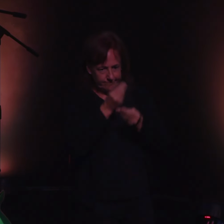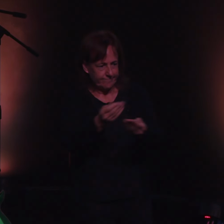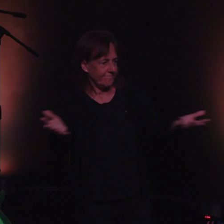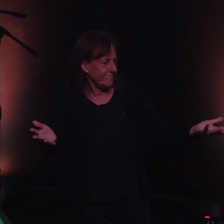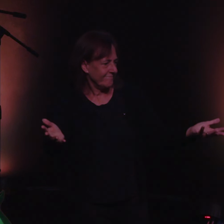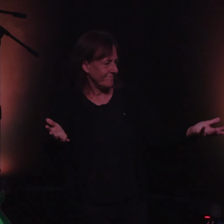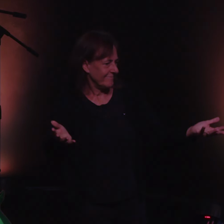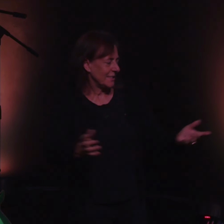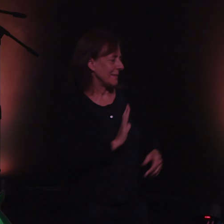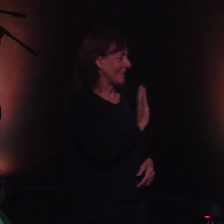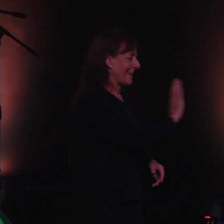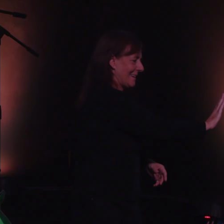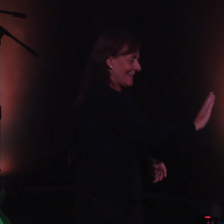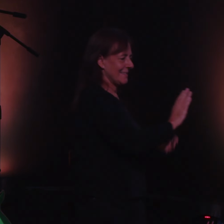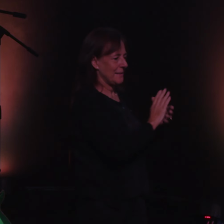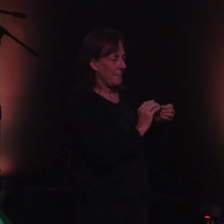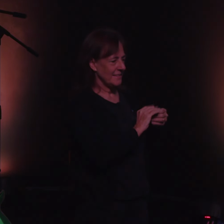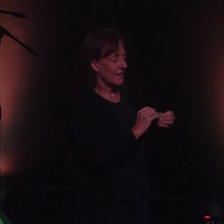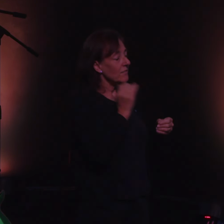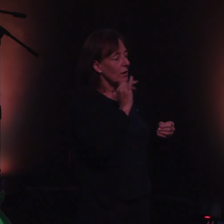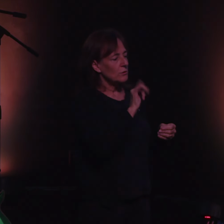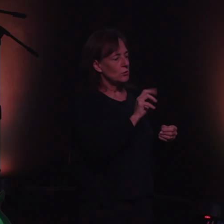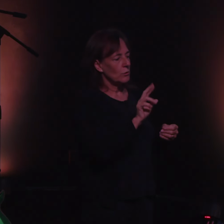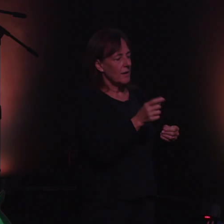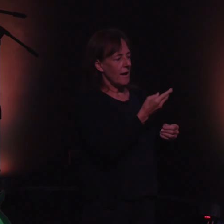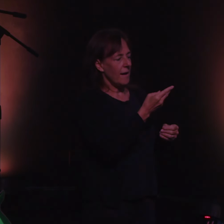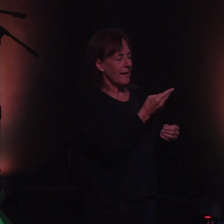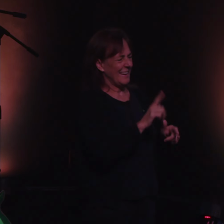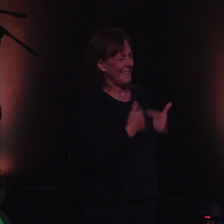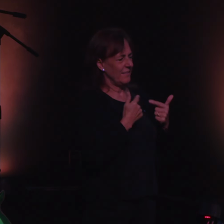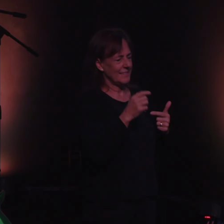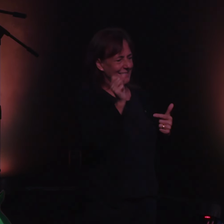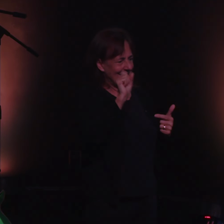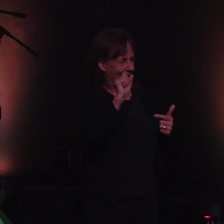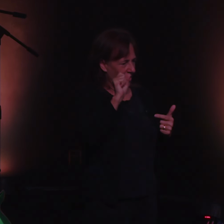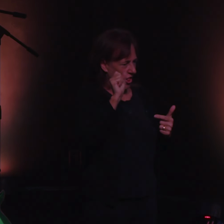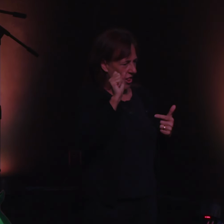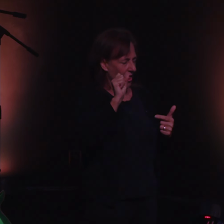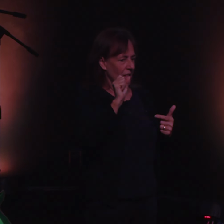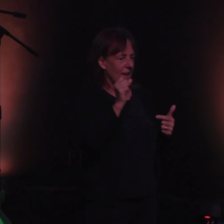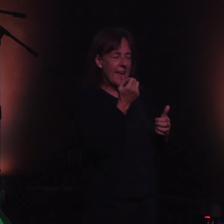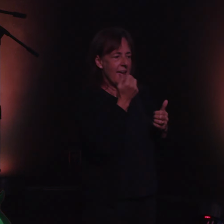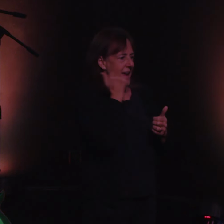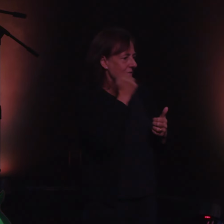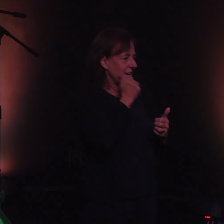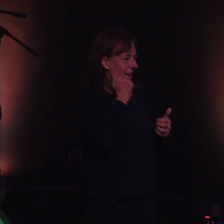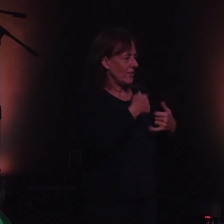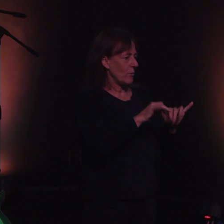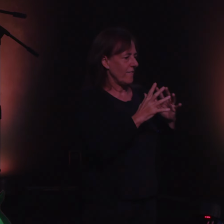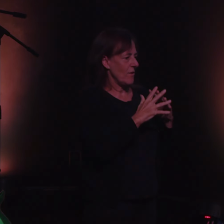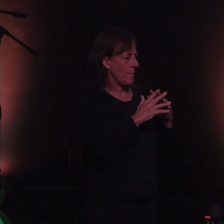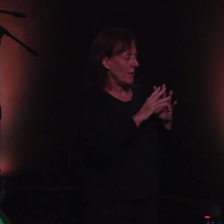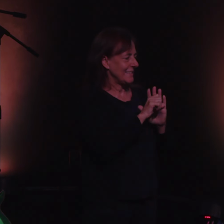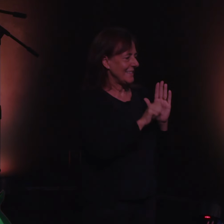I want to give him credit for this. If you know Judah, he lives in Seattle, and every single day during football season, or